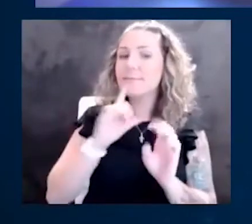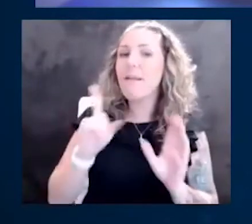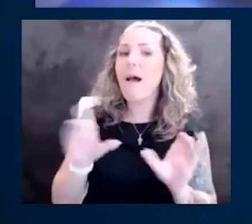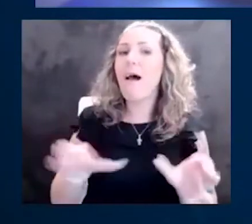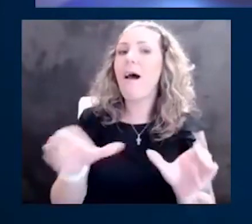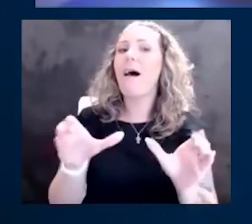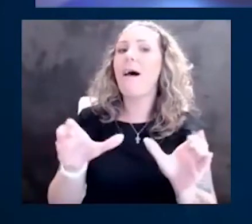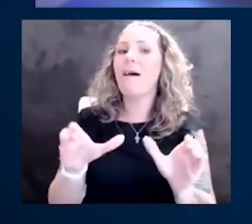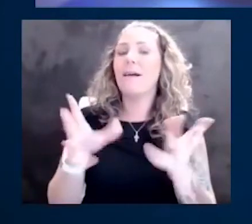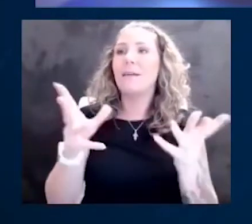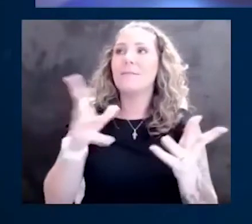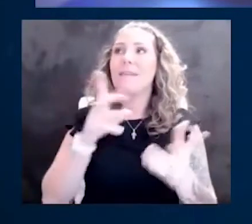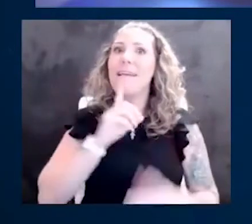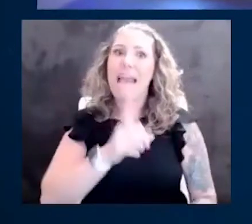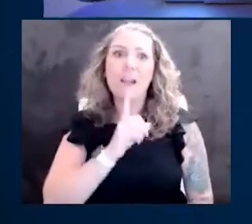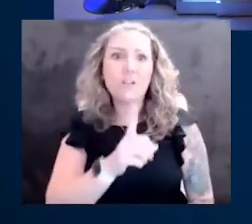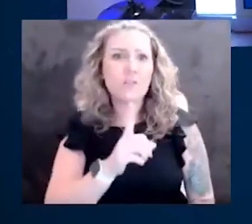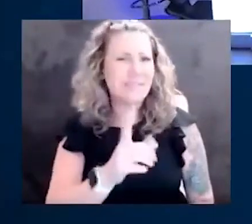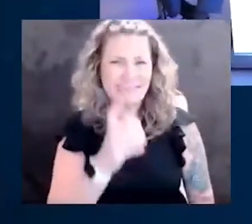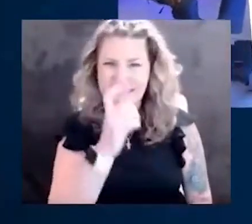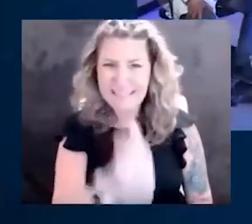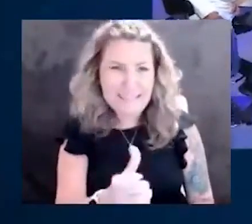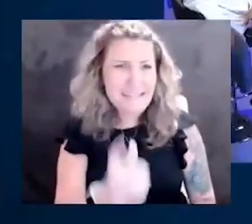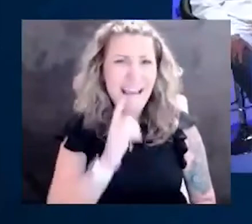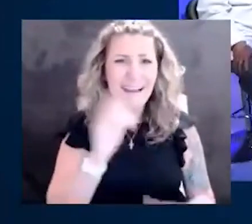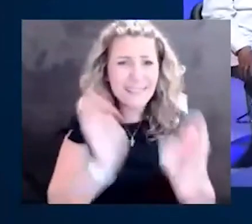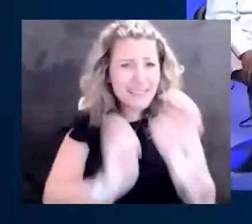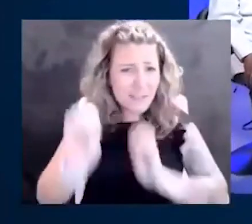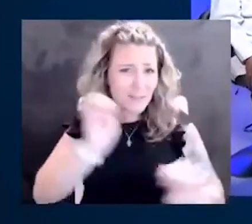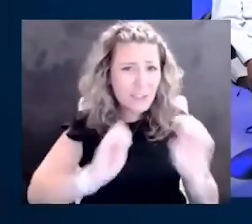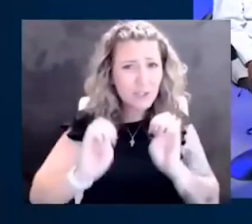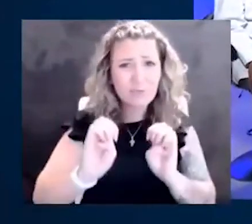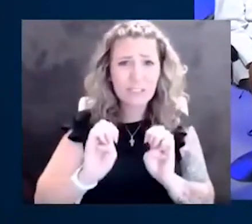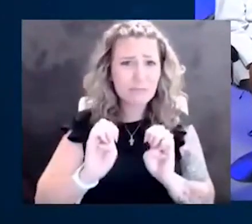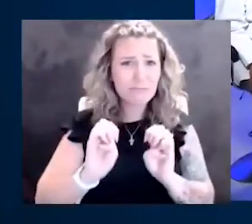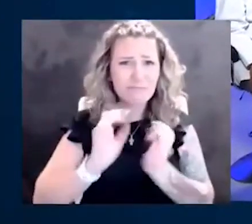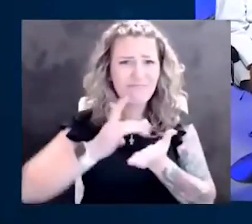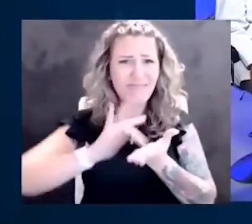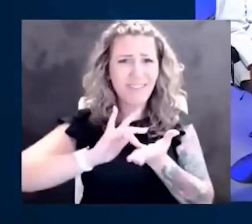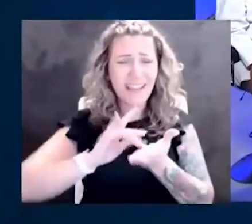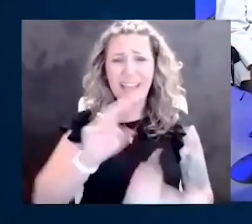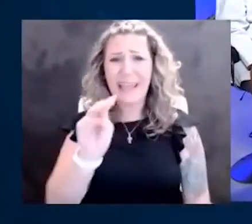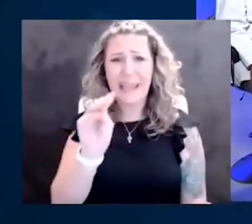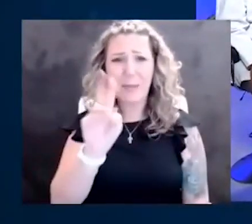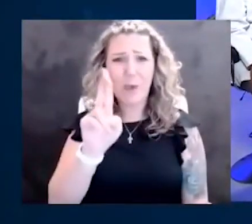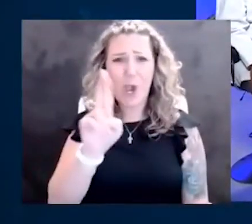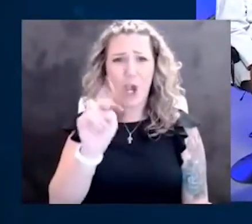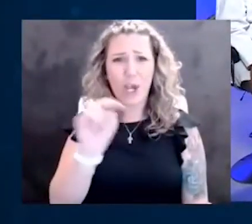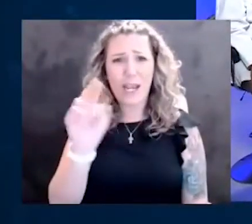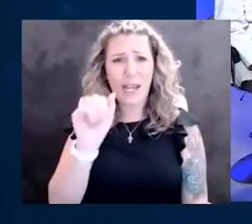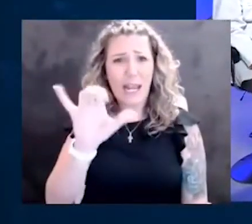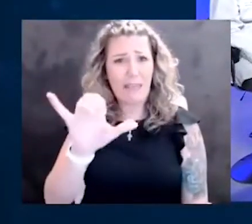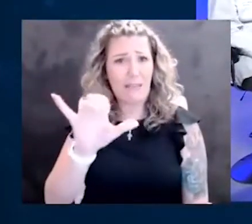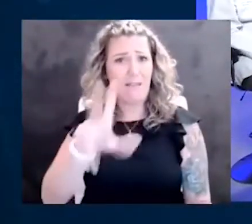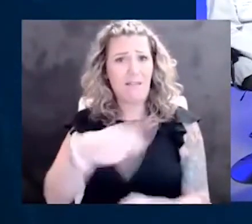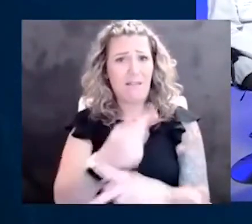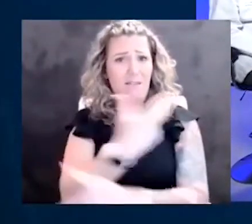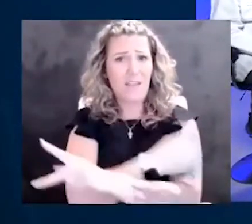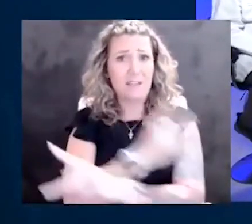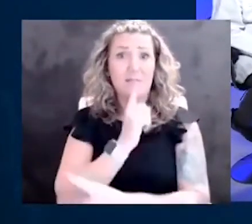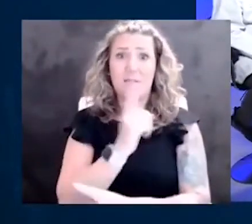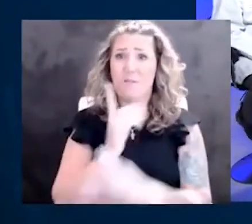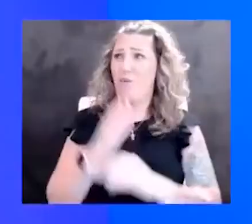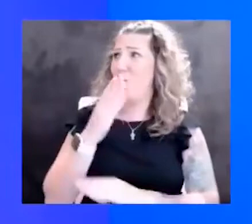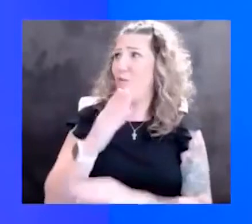Emily? Oh, it is definitely not an experimental substance. In fact, mRNA vaccines have been around for really over a decade now. Yeah, they've been around a